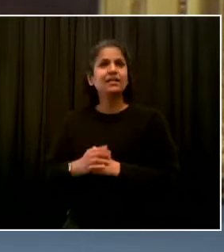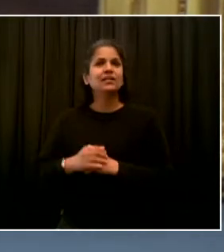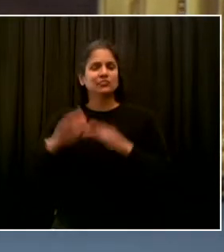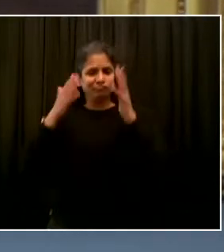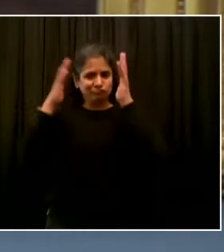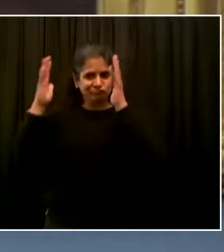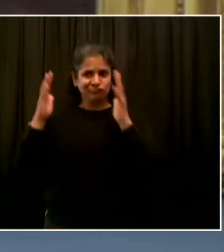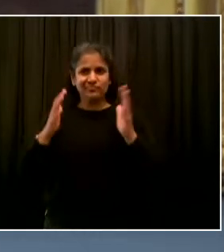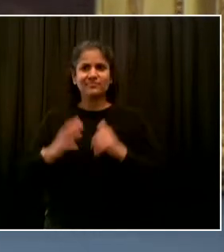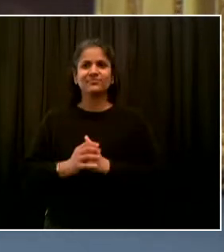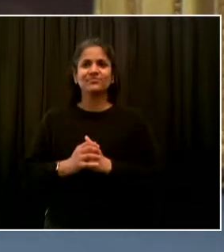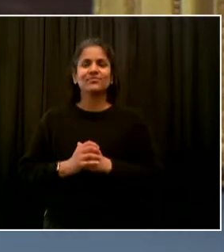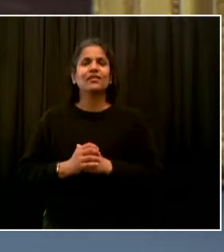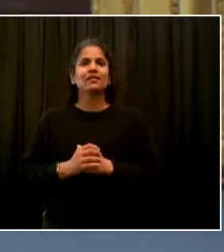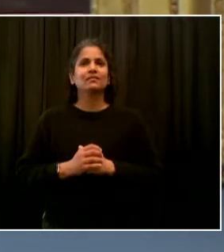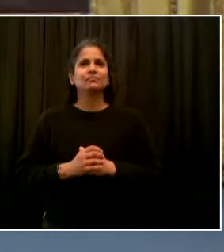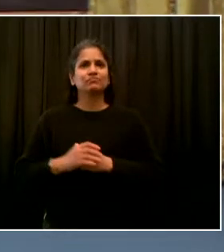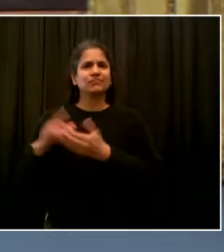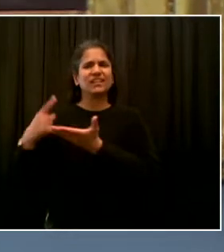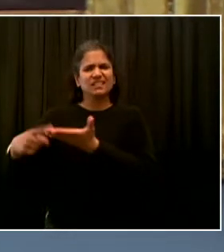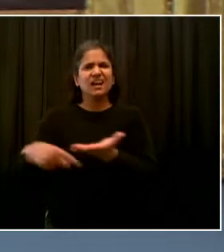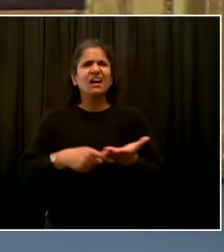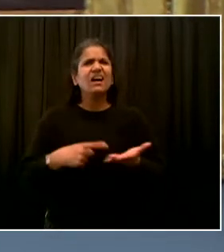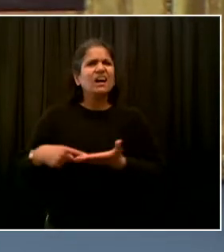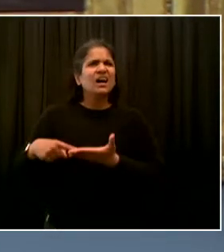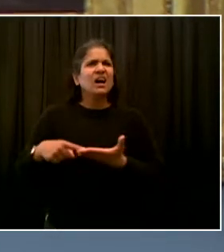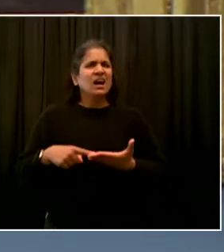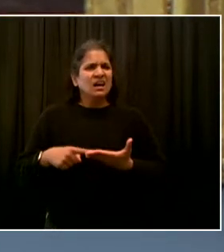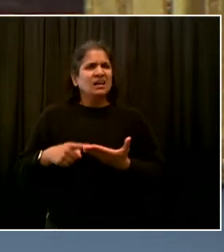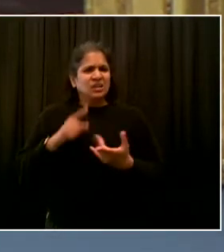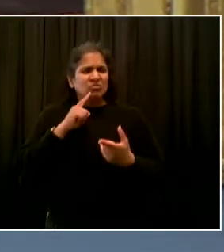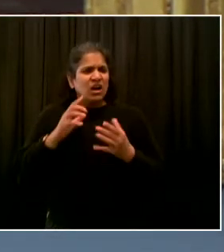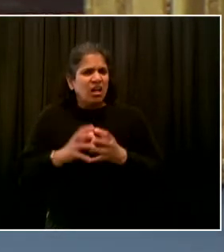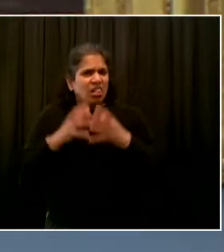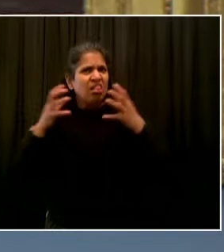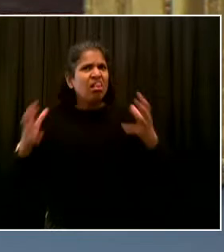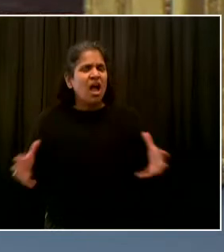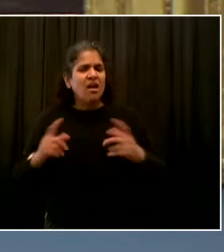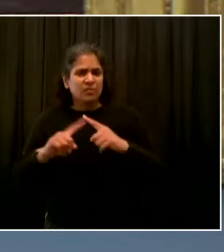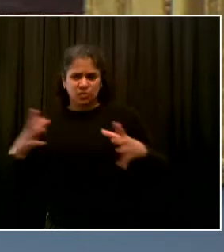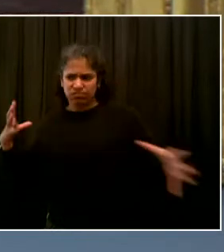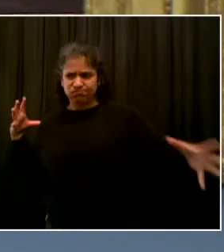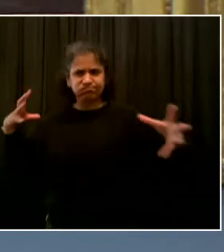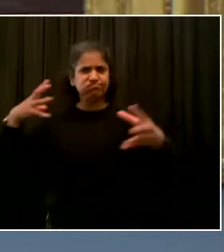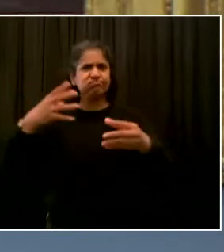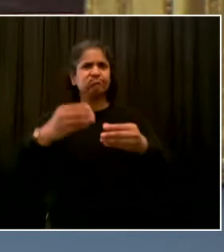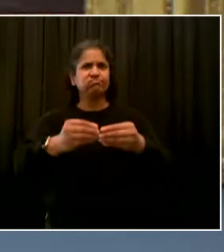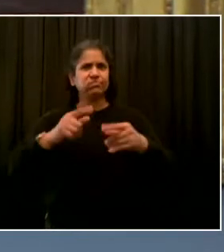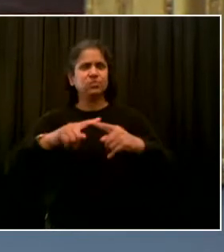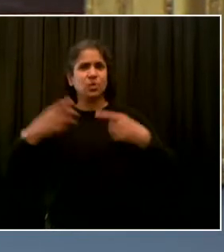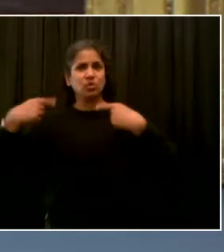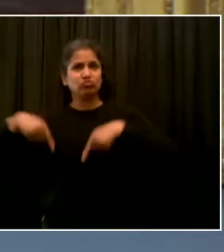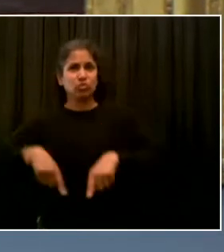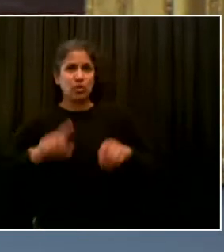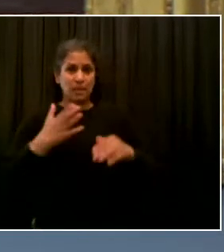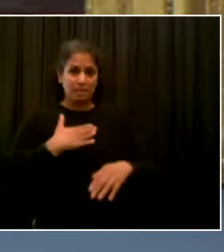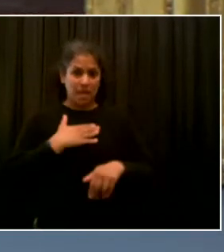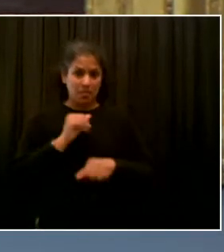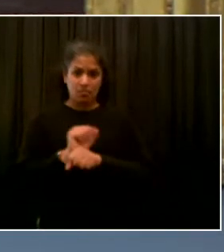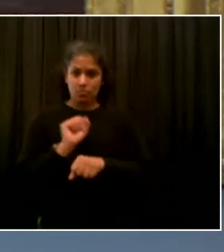I spoke with Dr. Katz so much over the campaign, and even before that, his